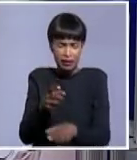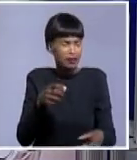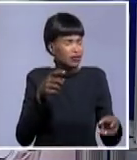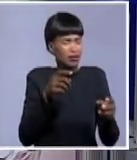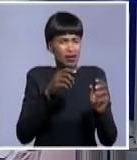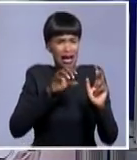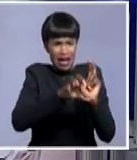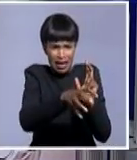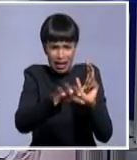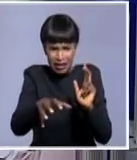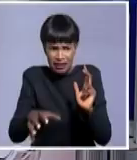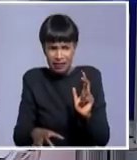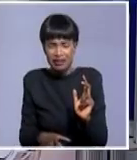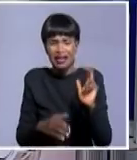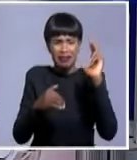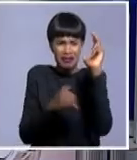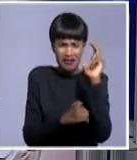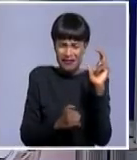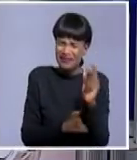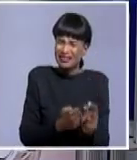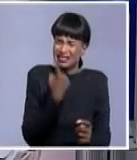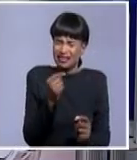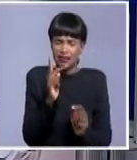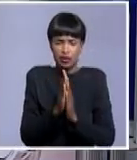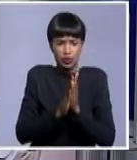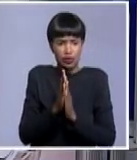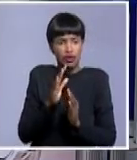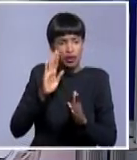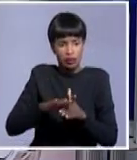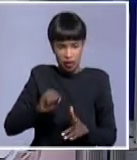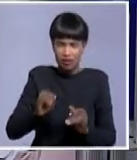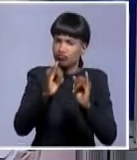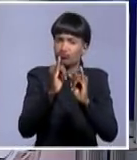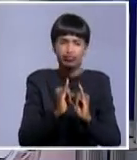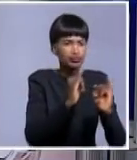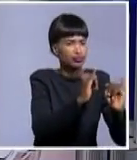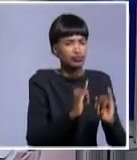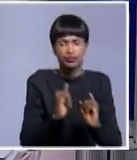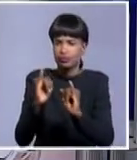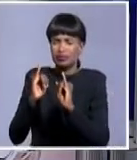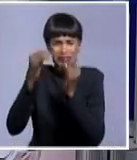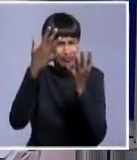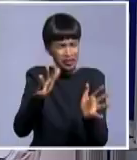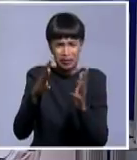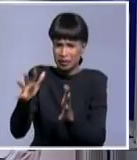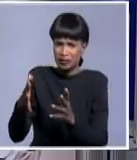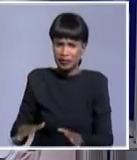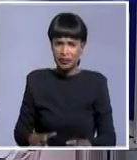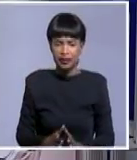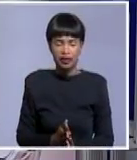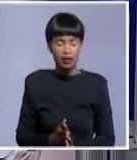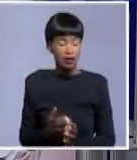councillors, anybody who has an interest in the land matters, they were invited. But how do you react to the story that we just